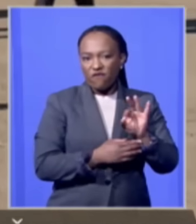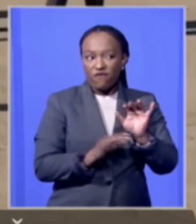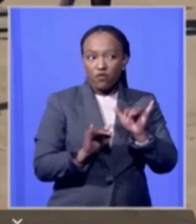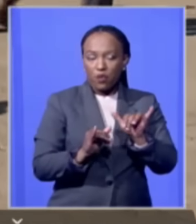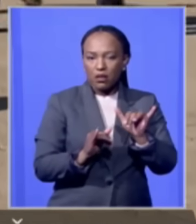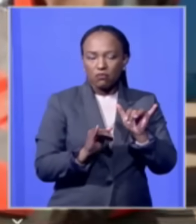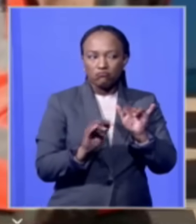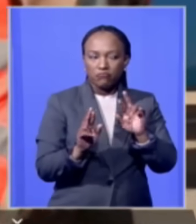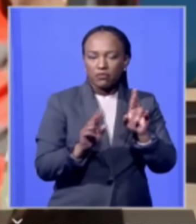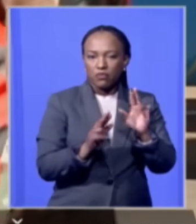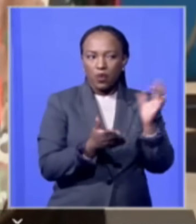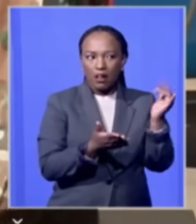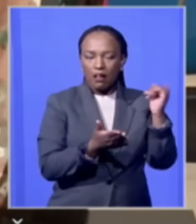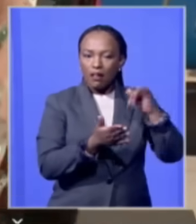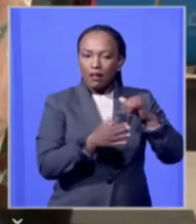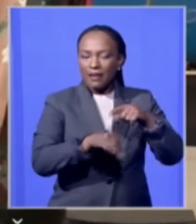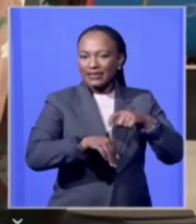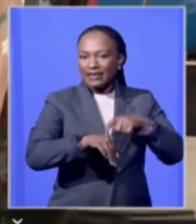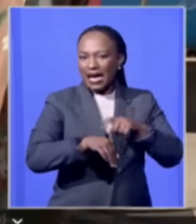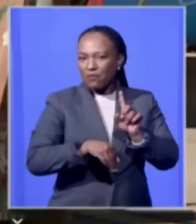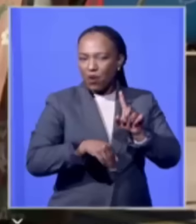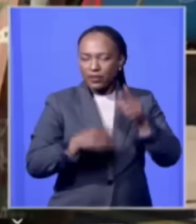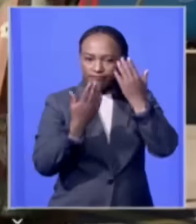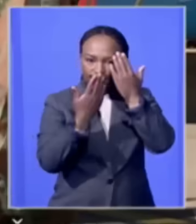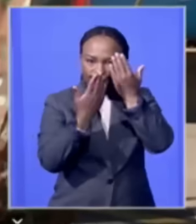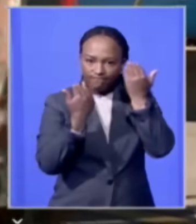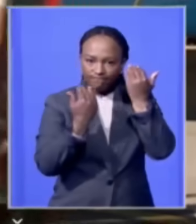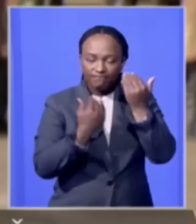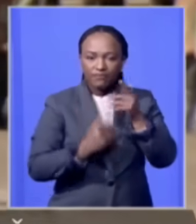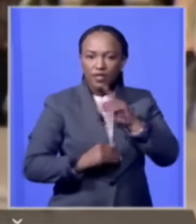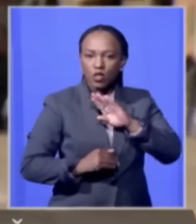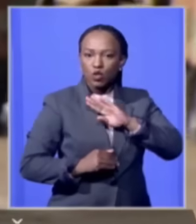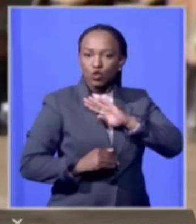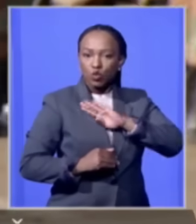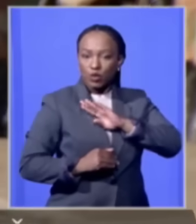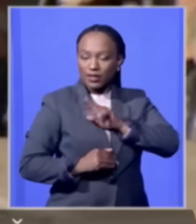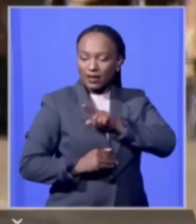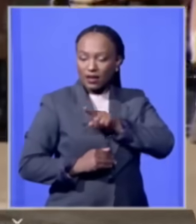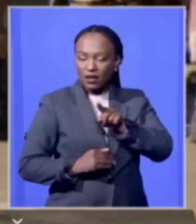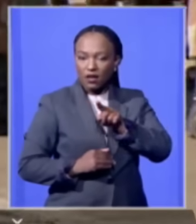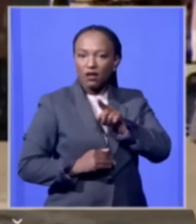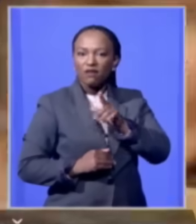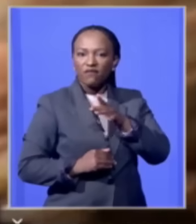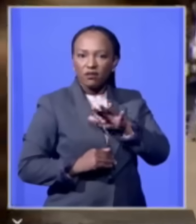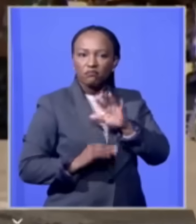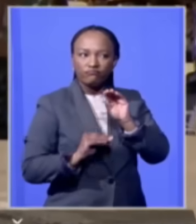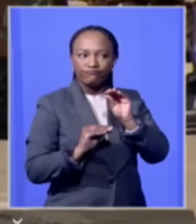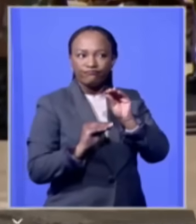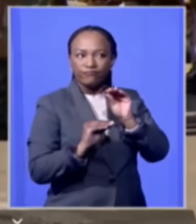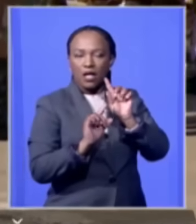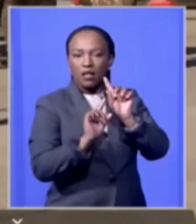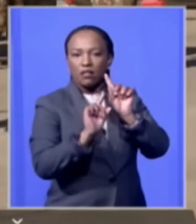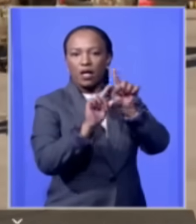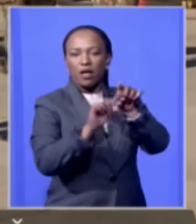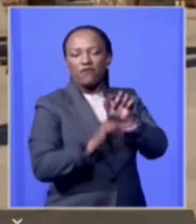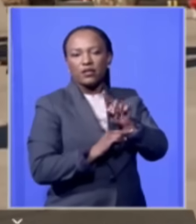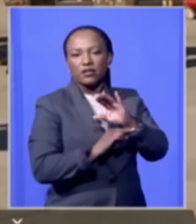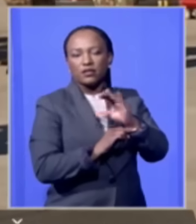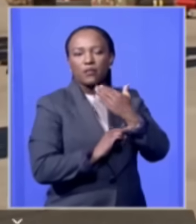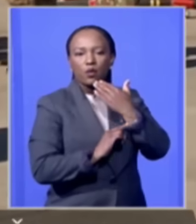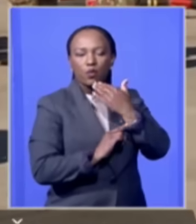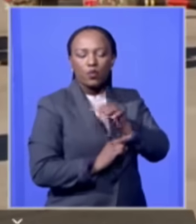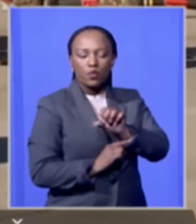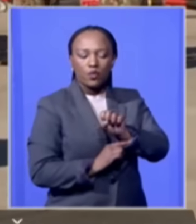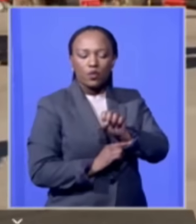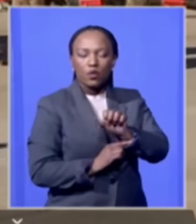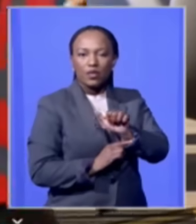yeo e se ya netefatšwa. Mašolo ao a be a rometšwe ka nageng ya DRC ke SADC lesolong la go hlola khutšo ka nageng yeo